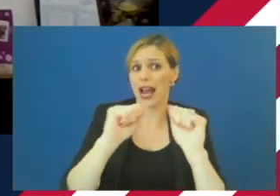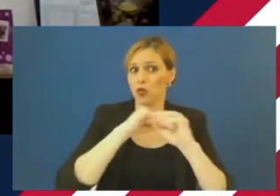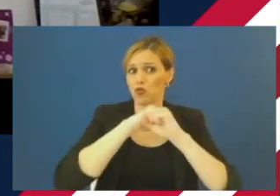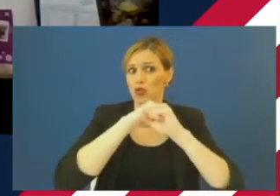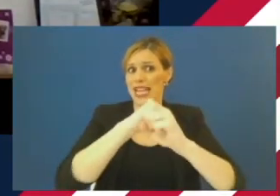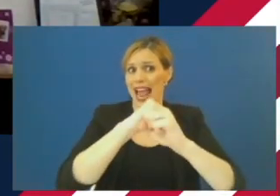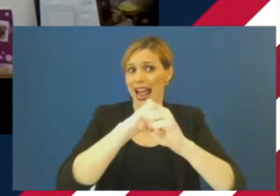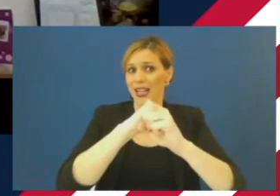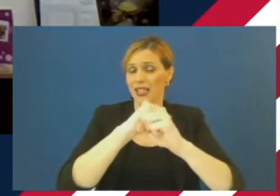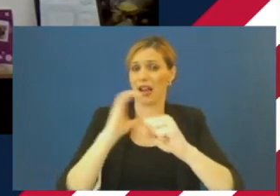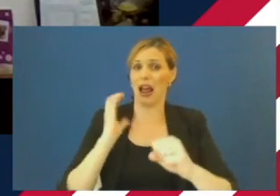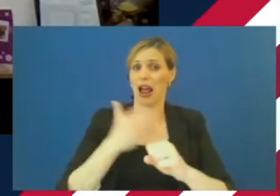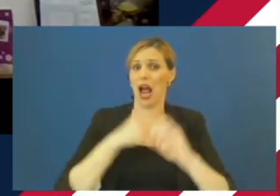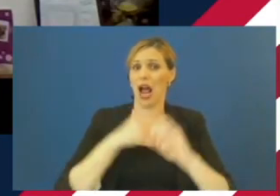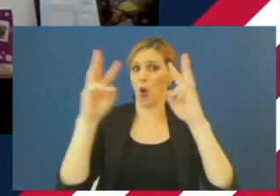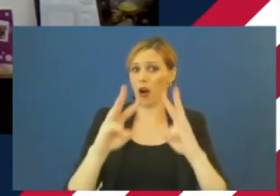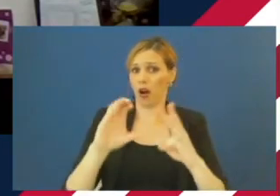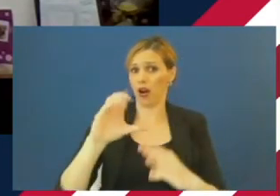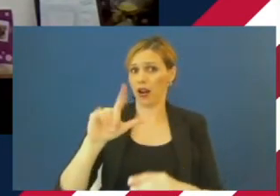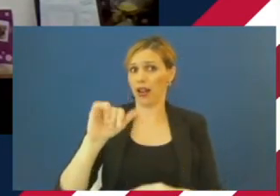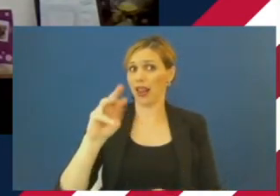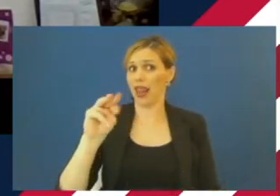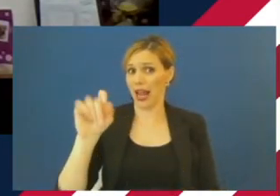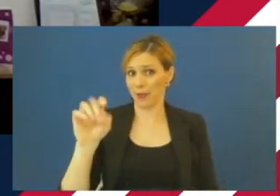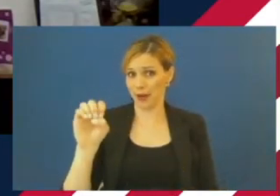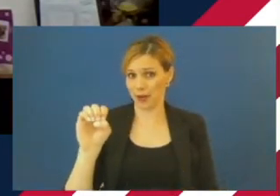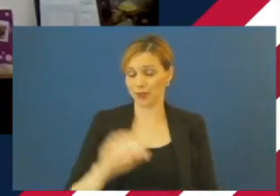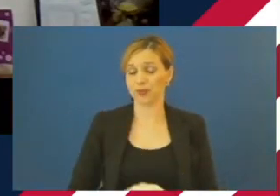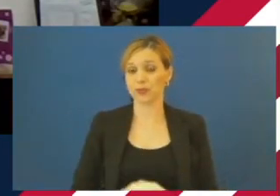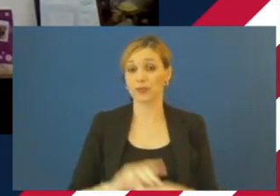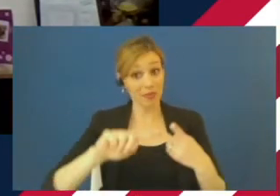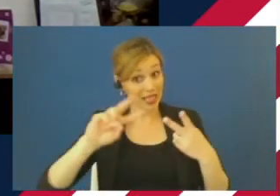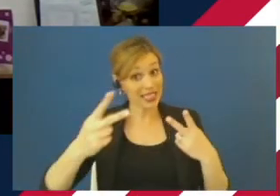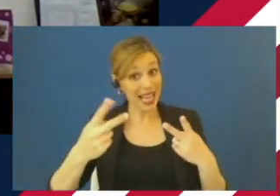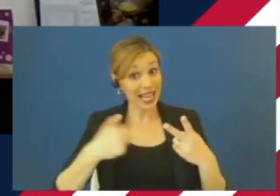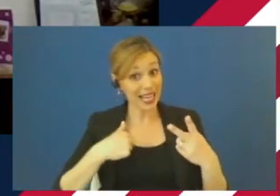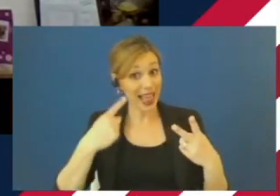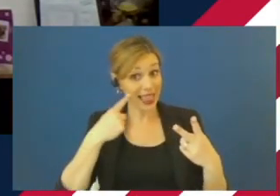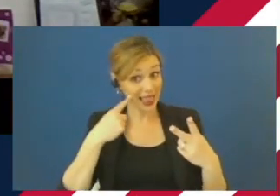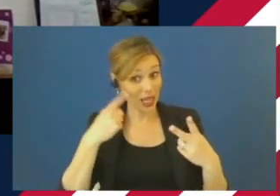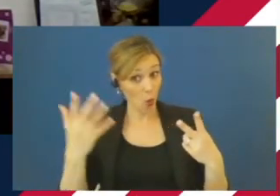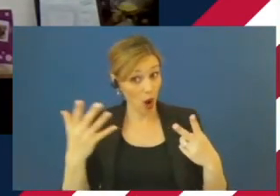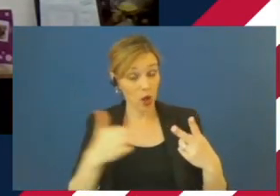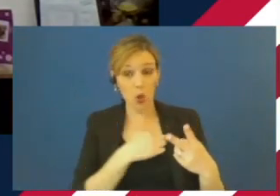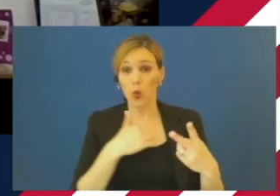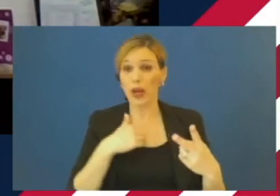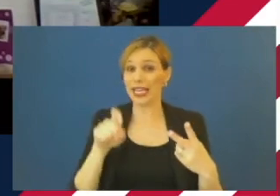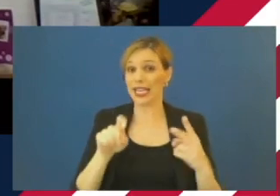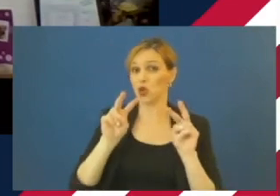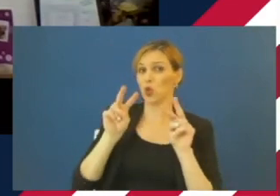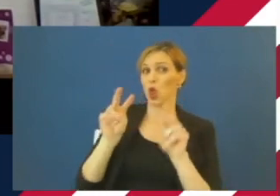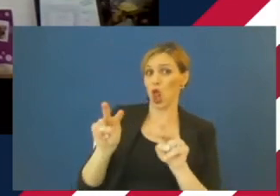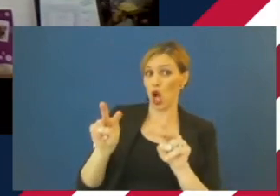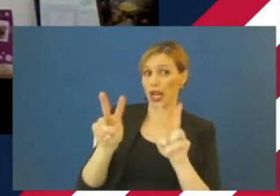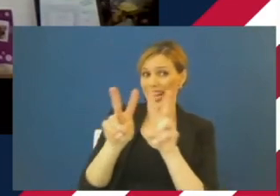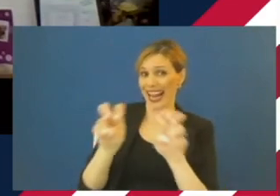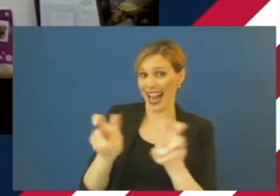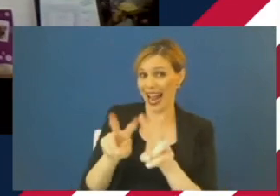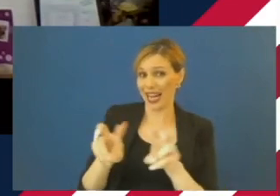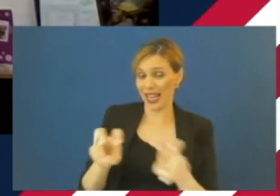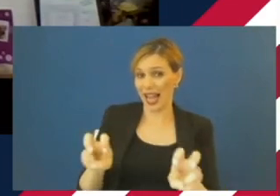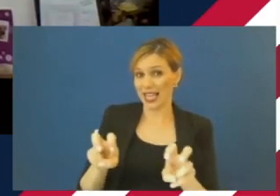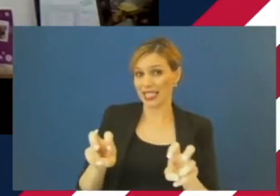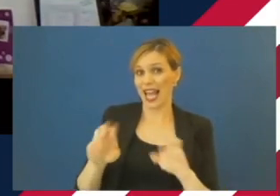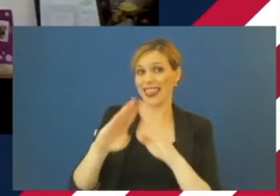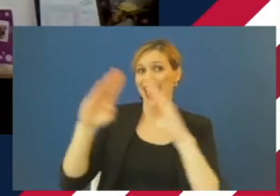would think that I think should be done is to listen and look closely at the current, the House Select Committee